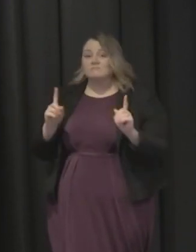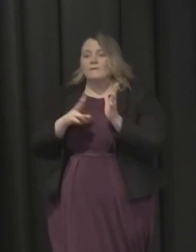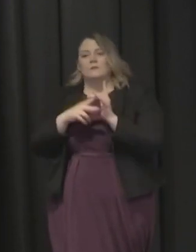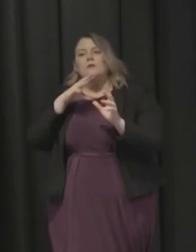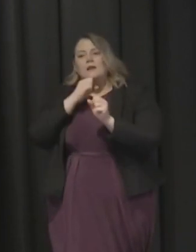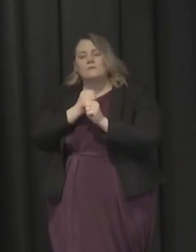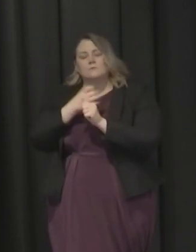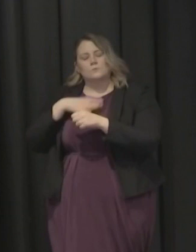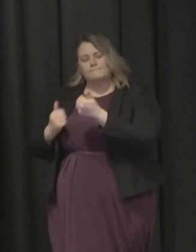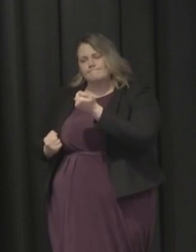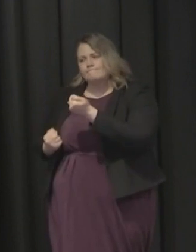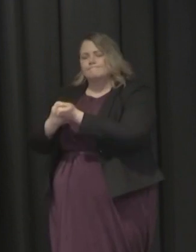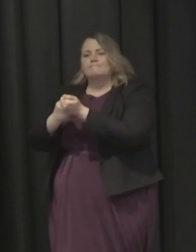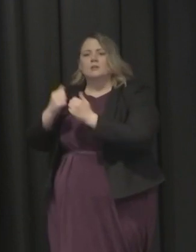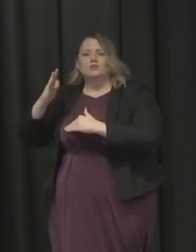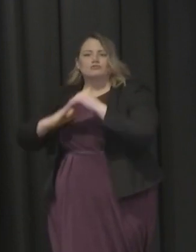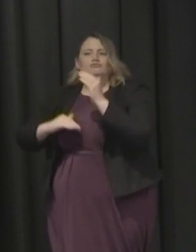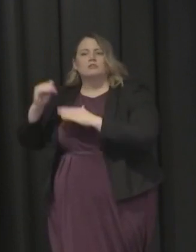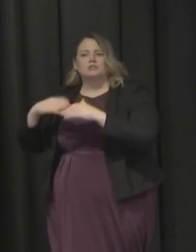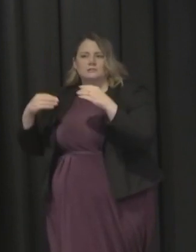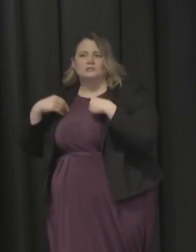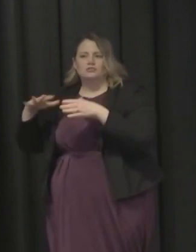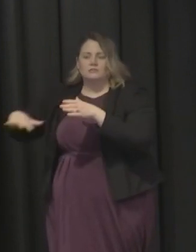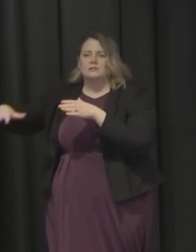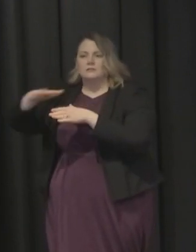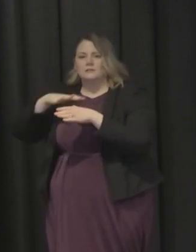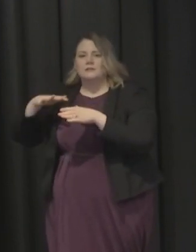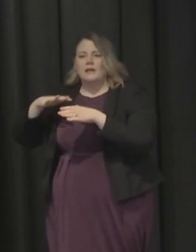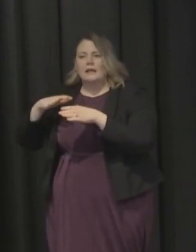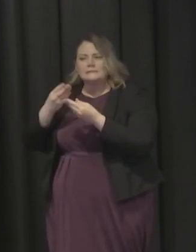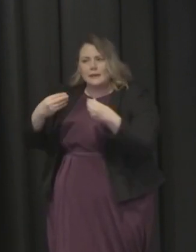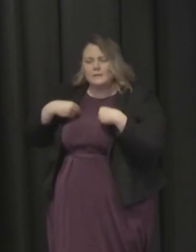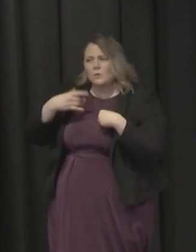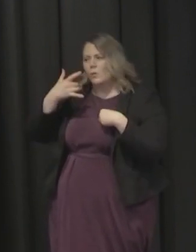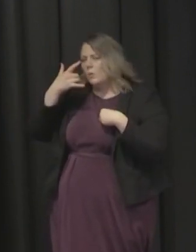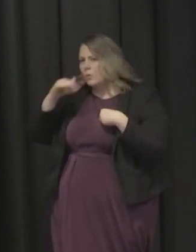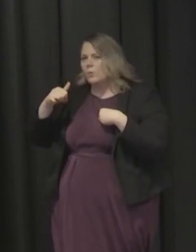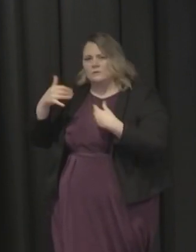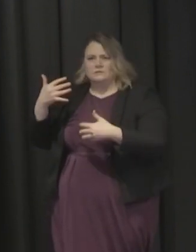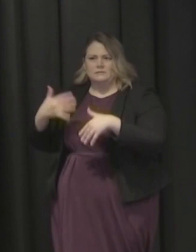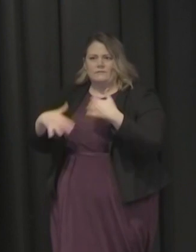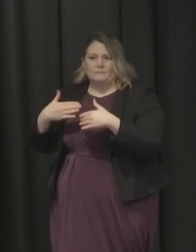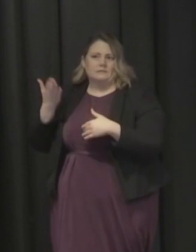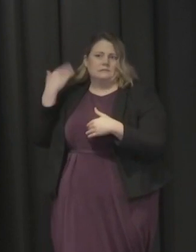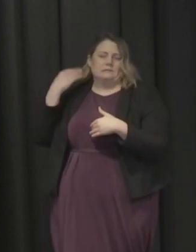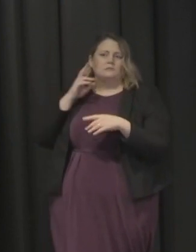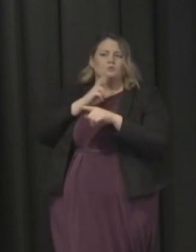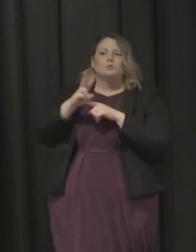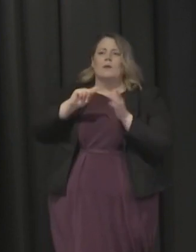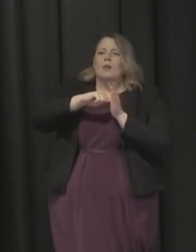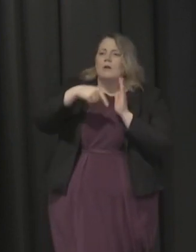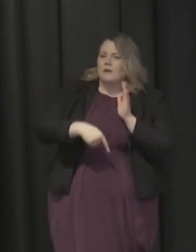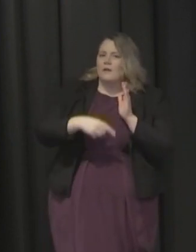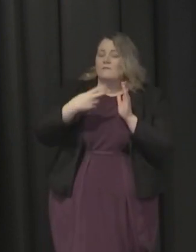$196.6 million in a package of support. It'll provide one-off payment to eligible